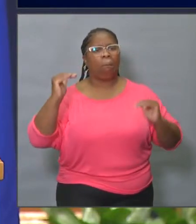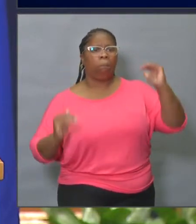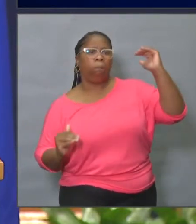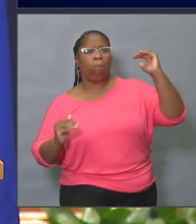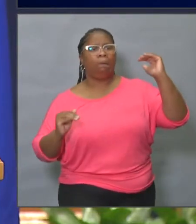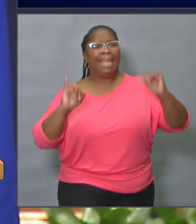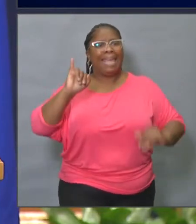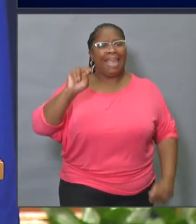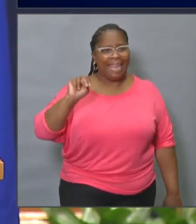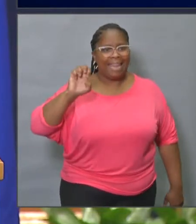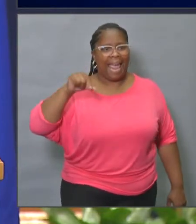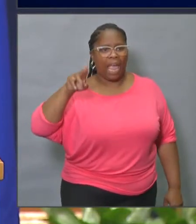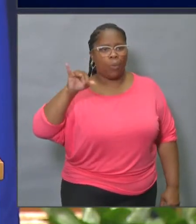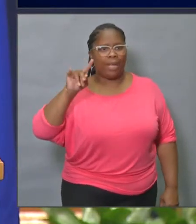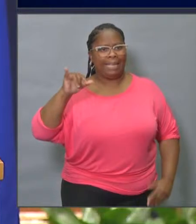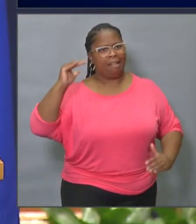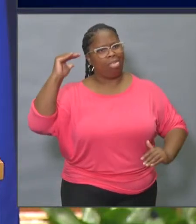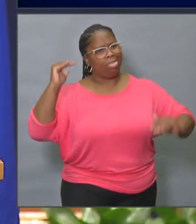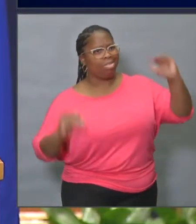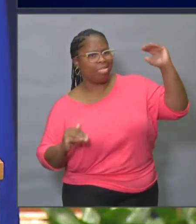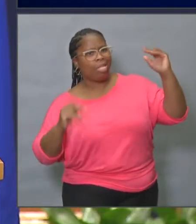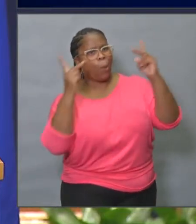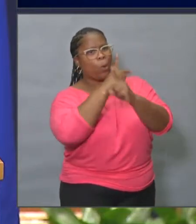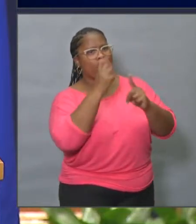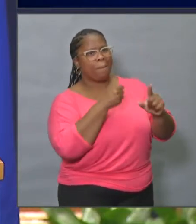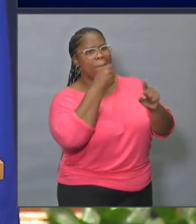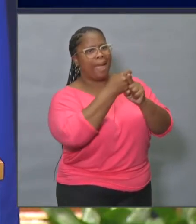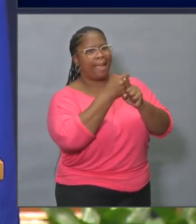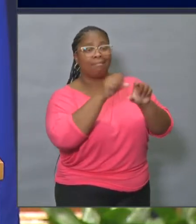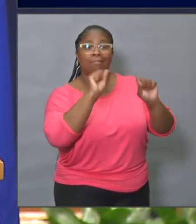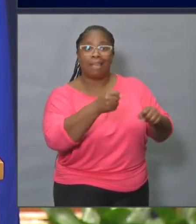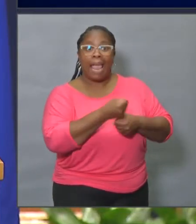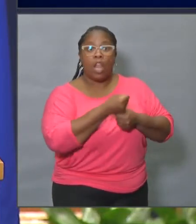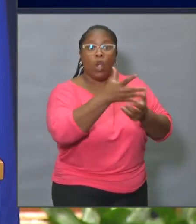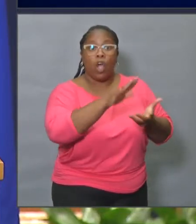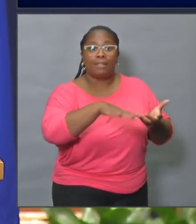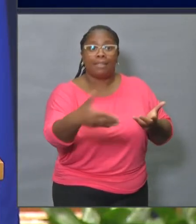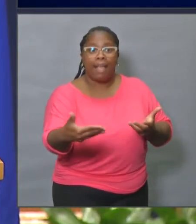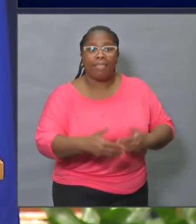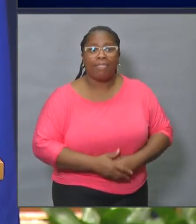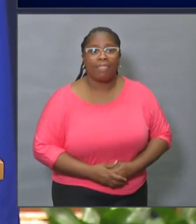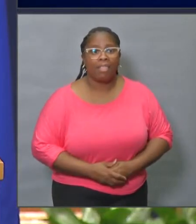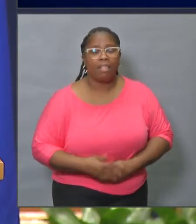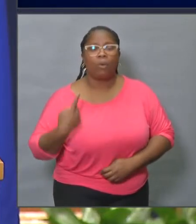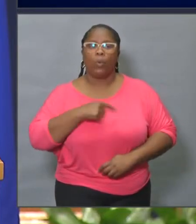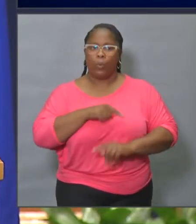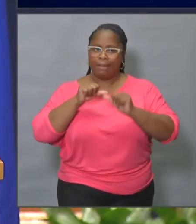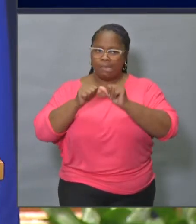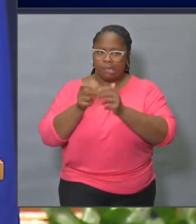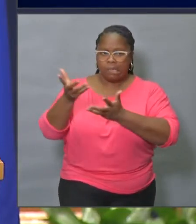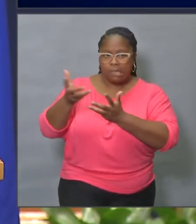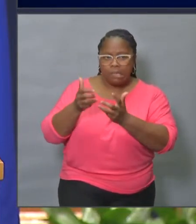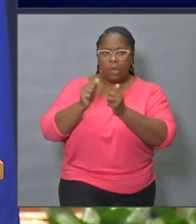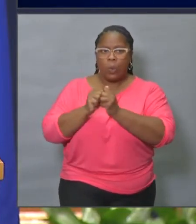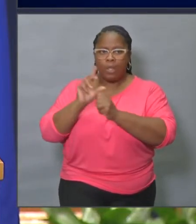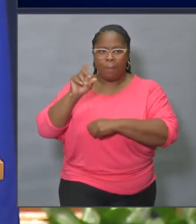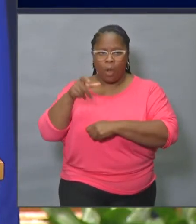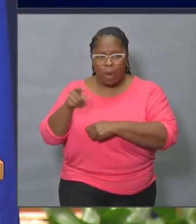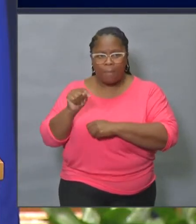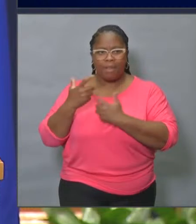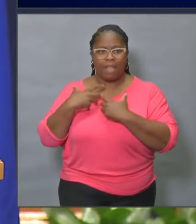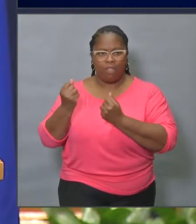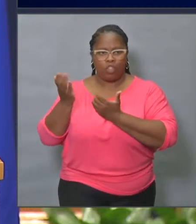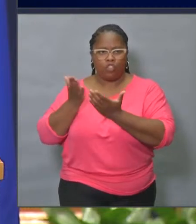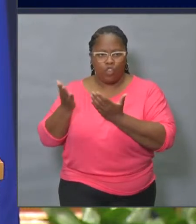death consequence. We continue to work with our community partners and the Department of Health Services on closing these gaps